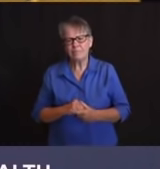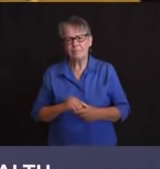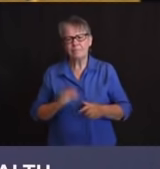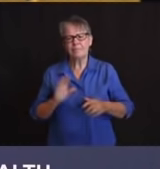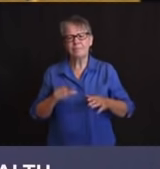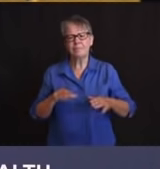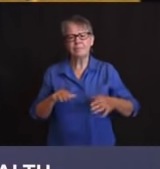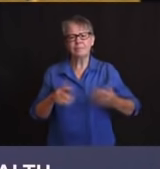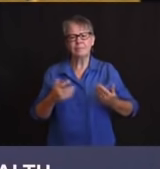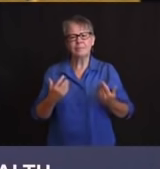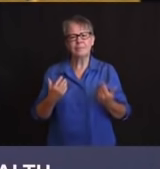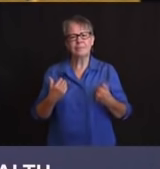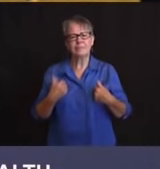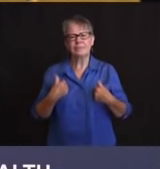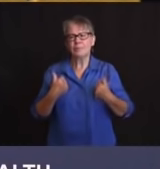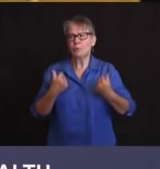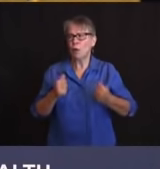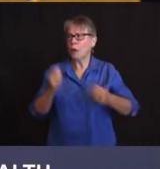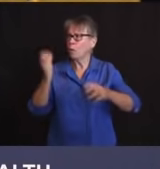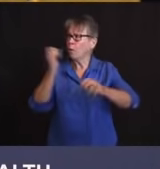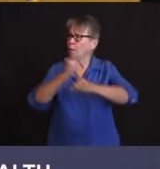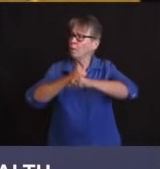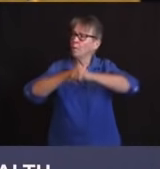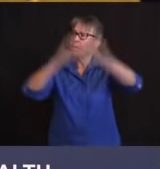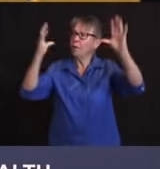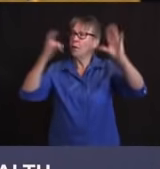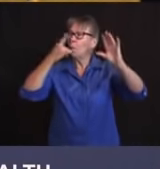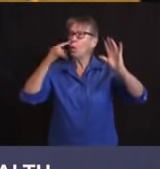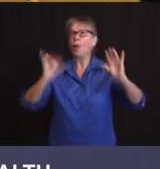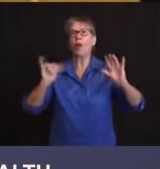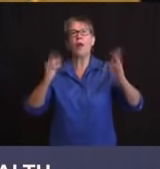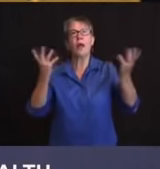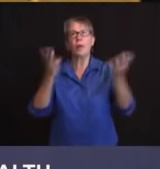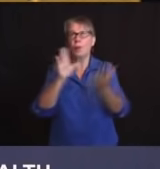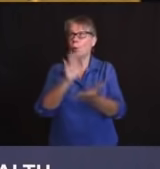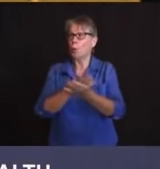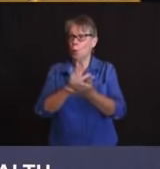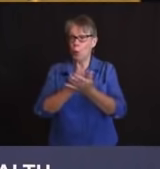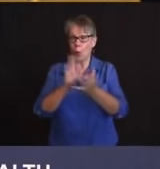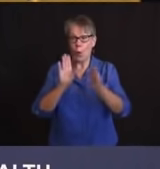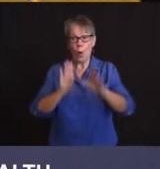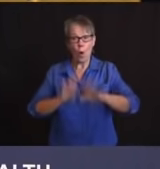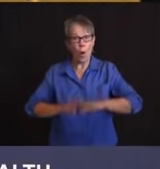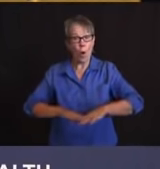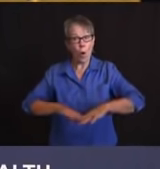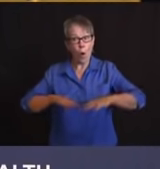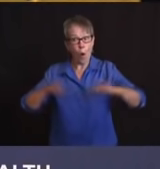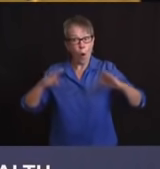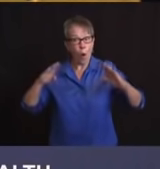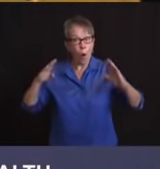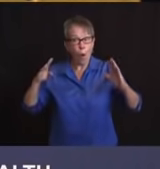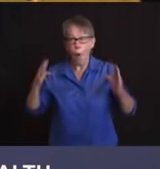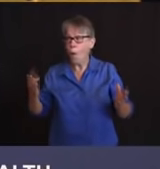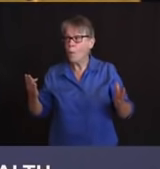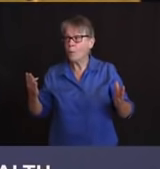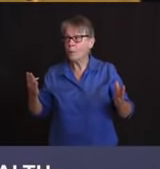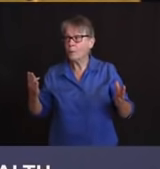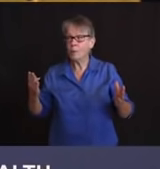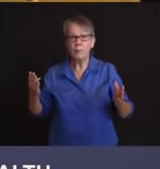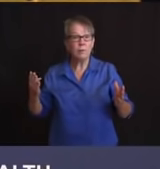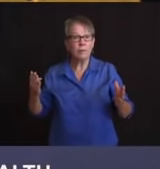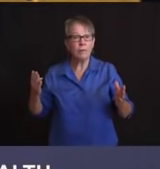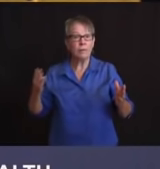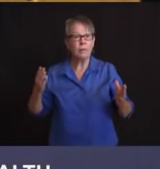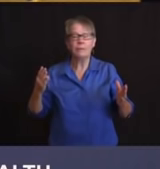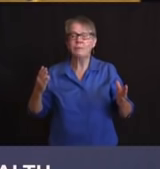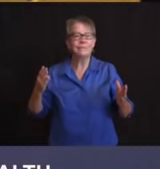system, that we have the ability to be flexible, to deal with the variety of districts and their characteristics and their